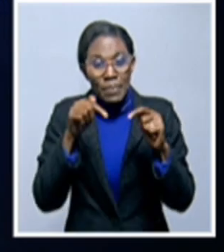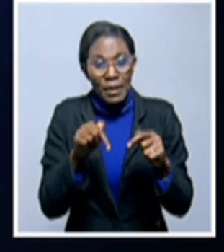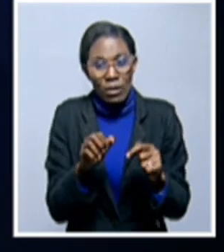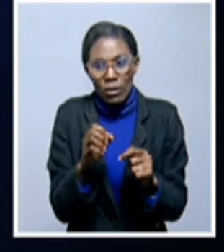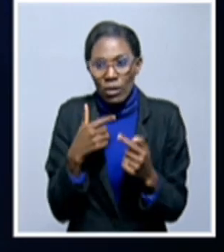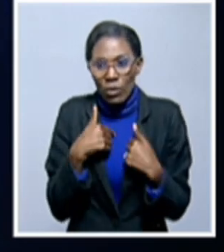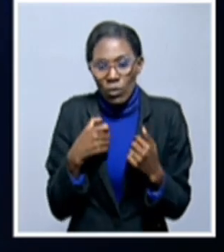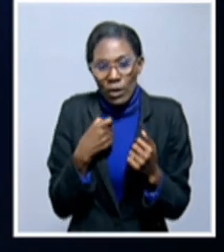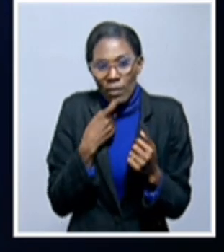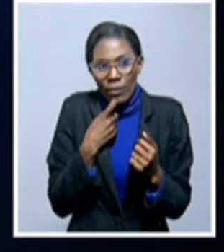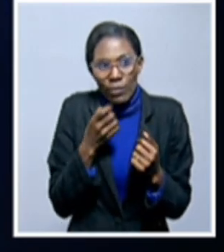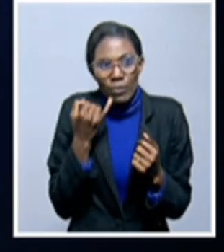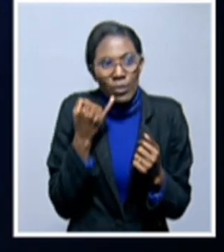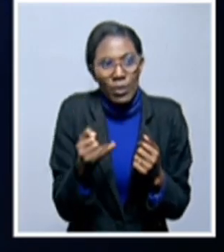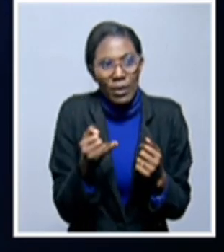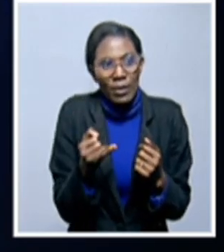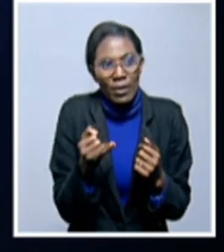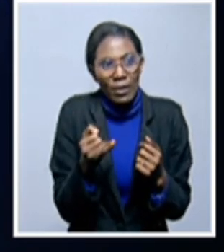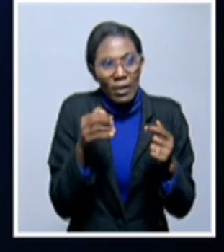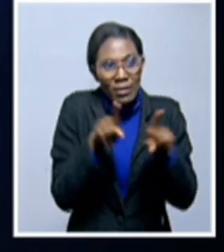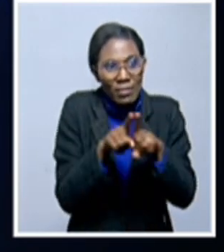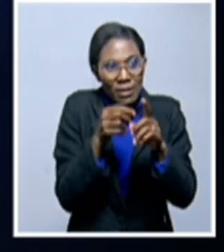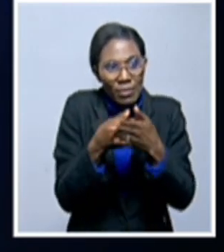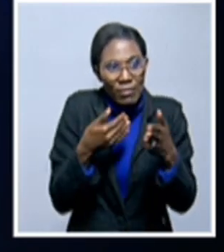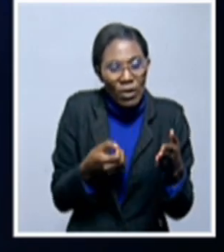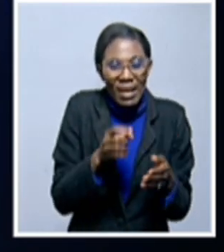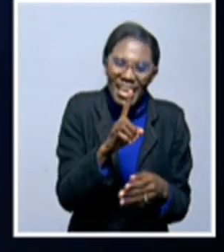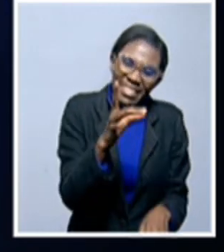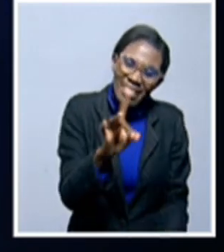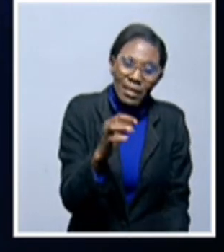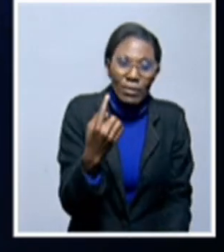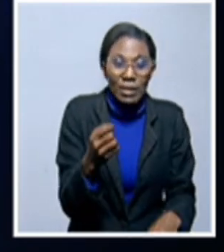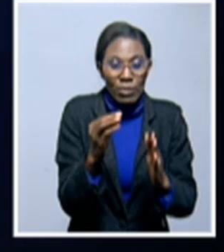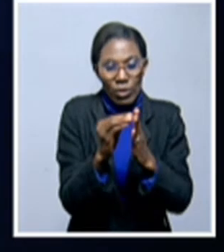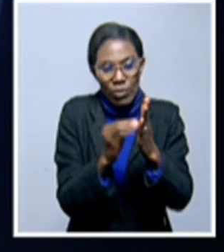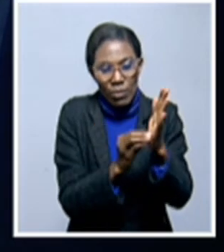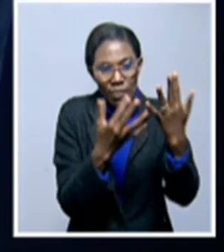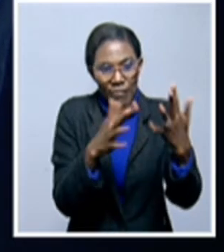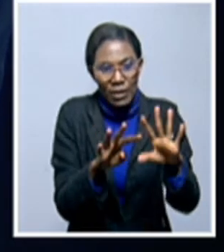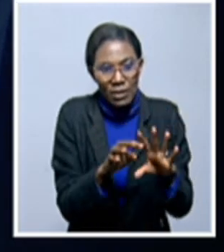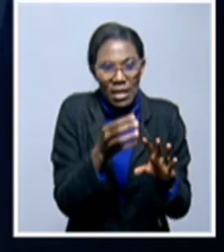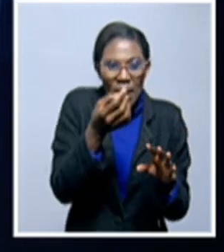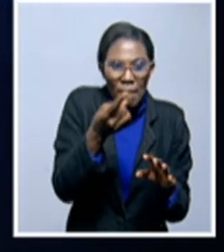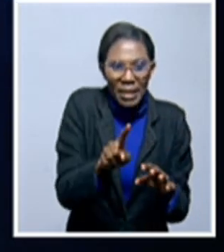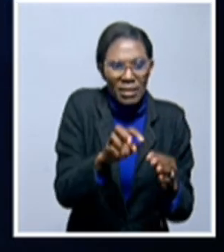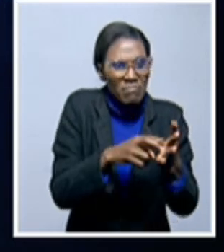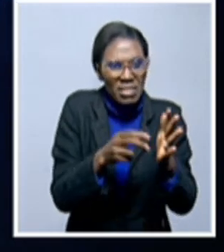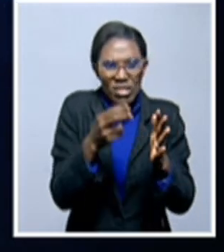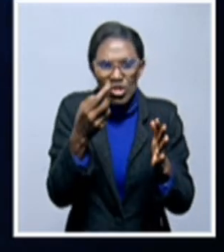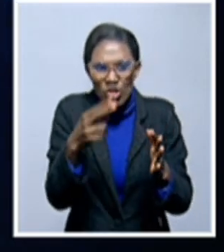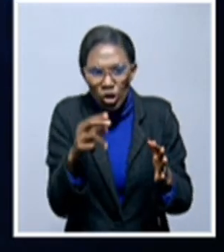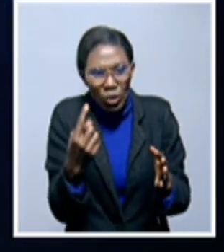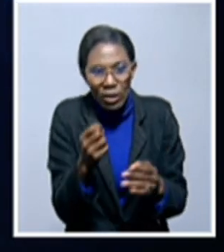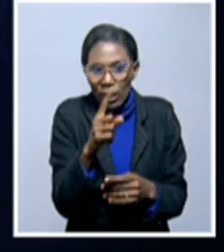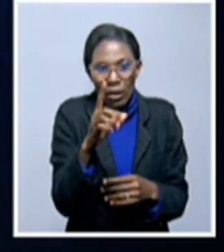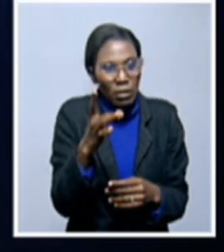pointed out on the agenda. As I alluded earlier, that 18 is what we have recorded, but that does not mean that this is the only